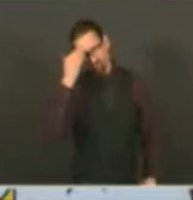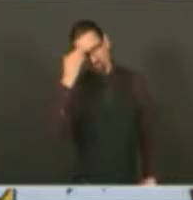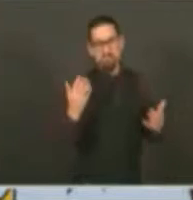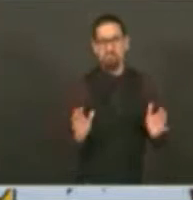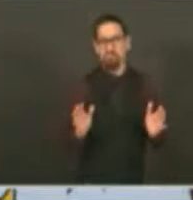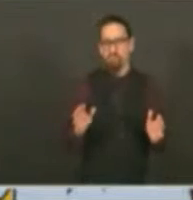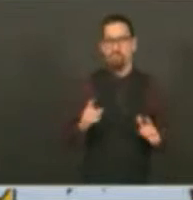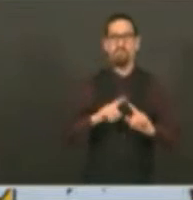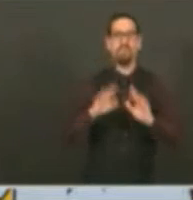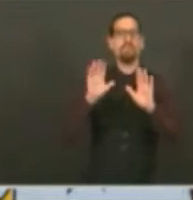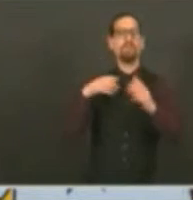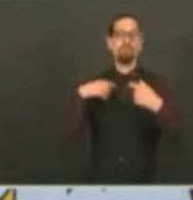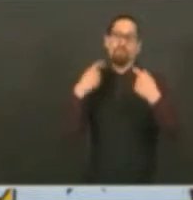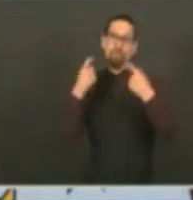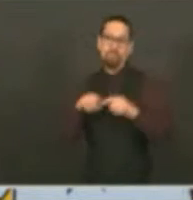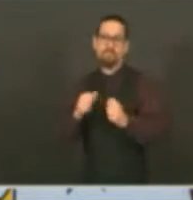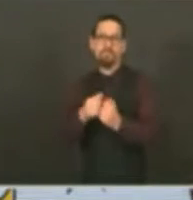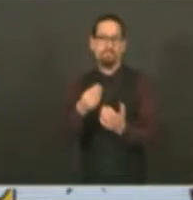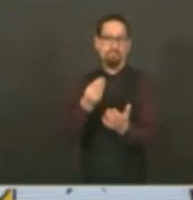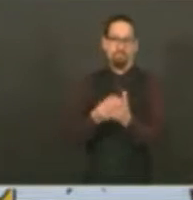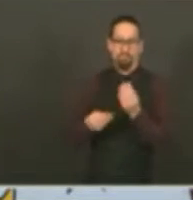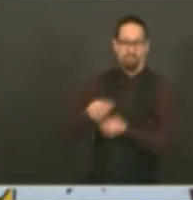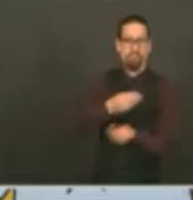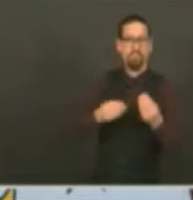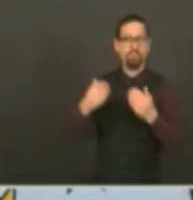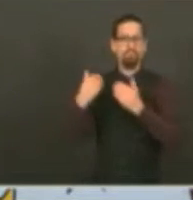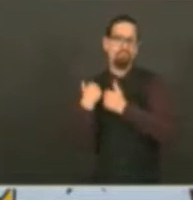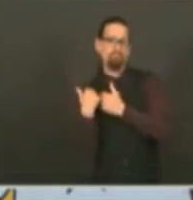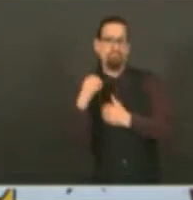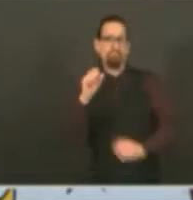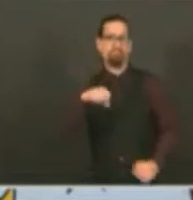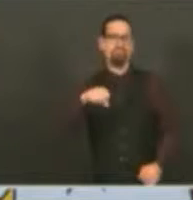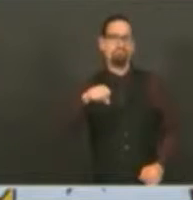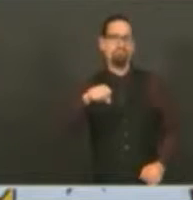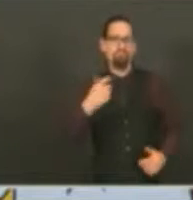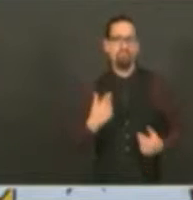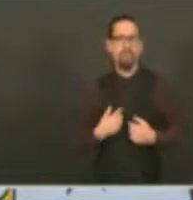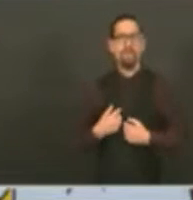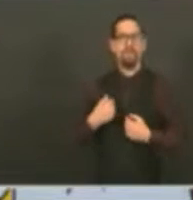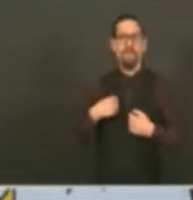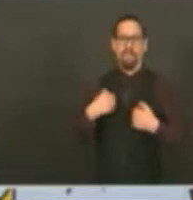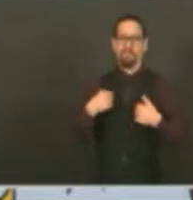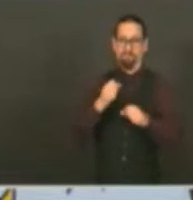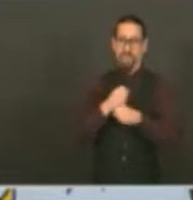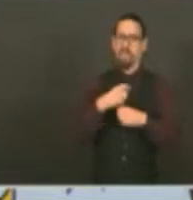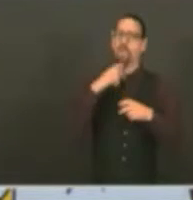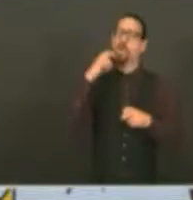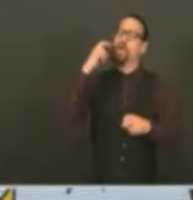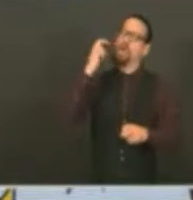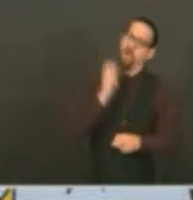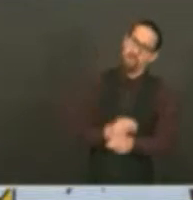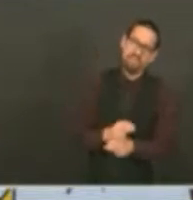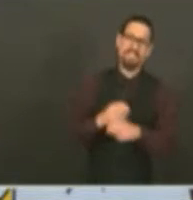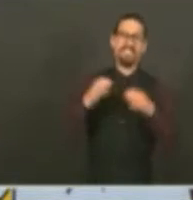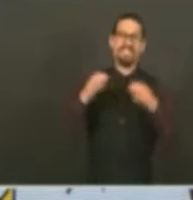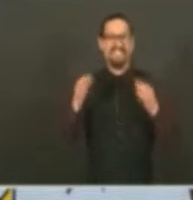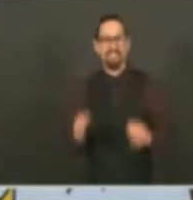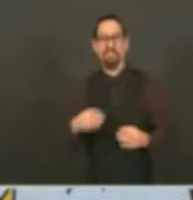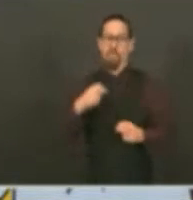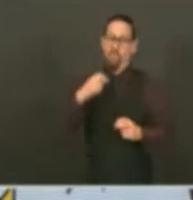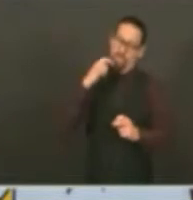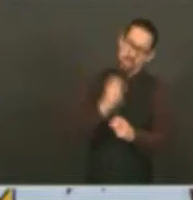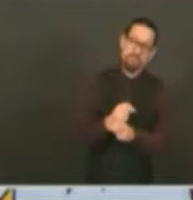for fiscal responsibility. And I have made a lot of hard choices as governor and as treasurer to try to be fiscally